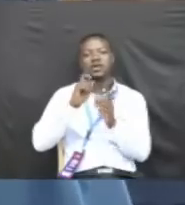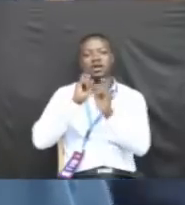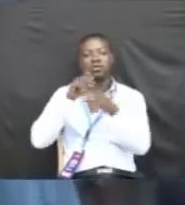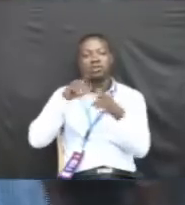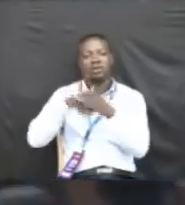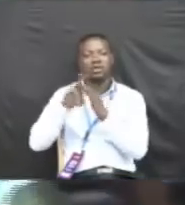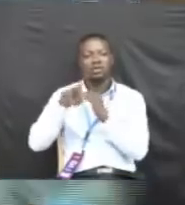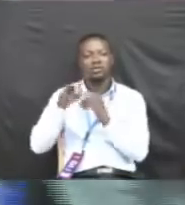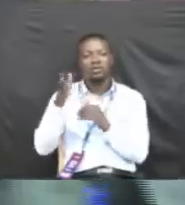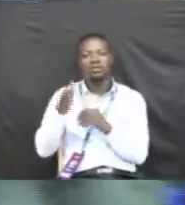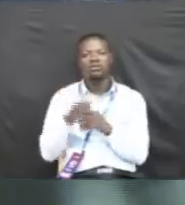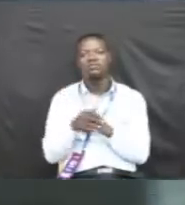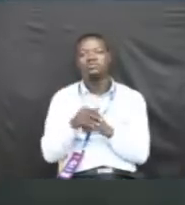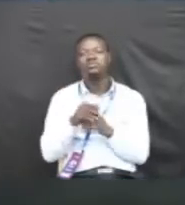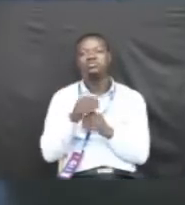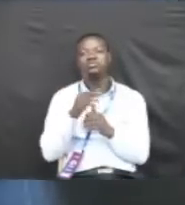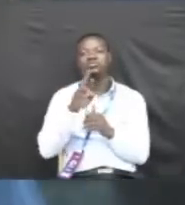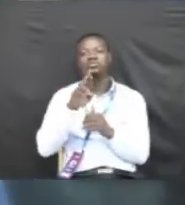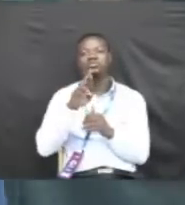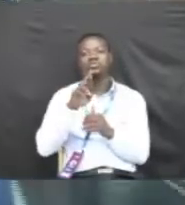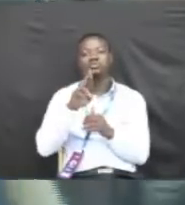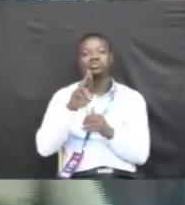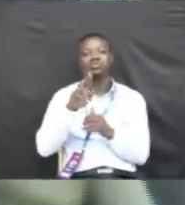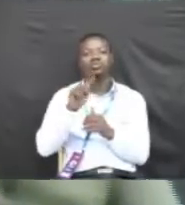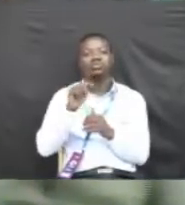Ara that's Ruth AJ